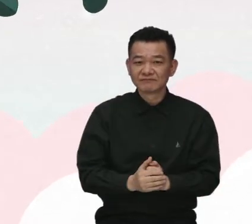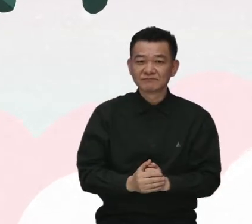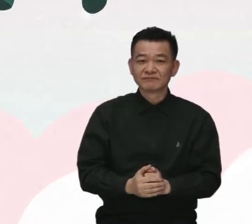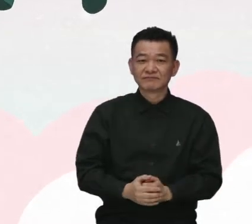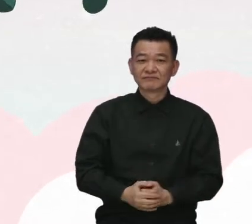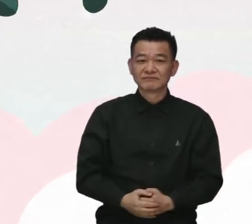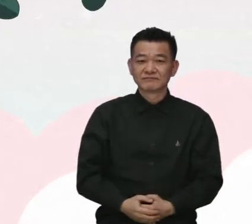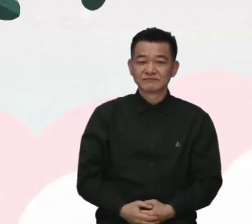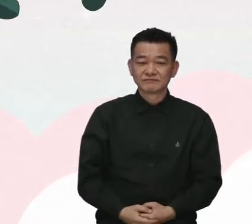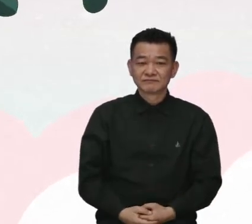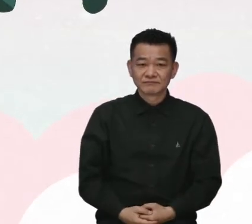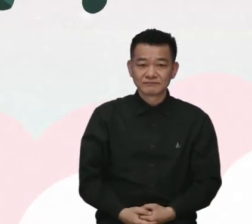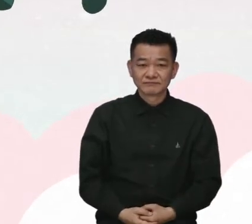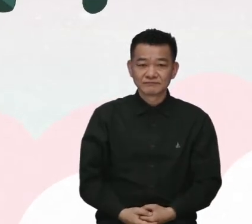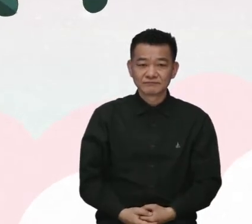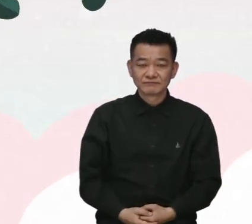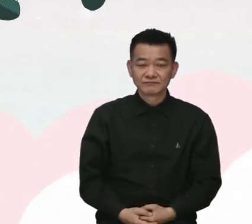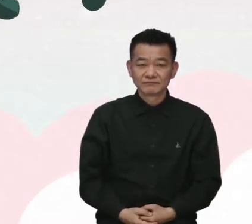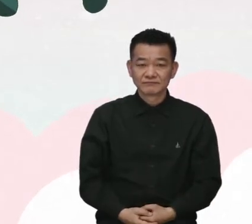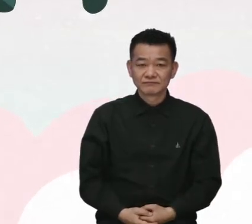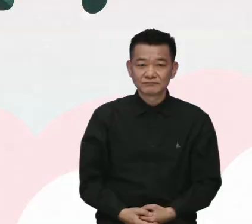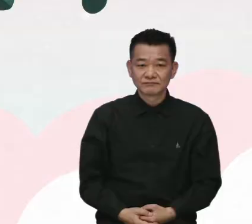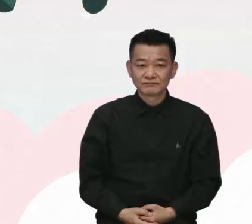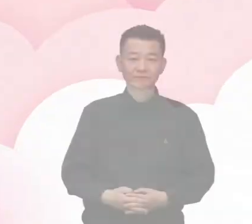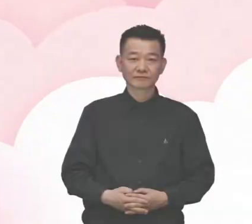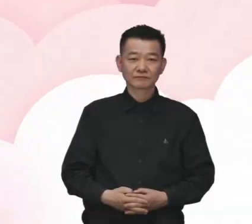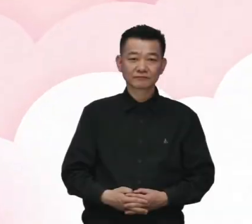with Disabilities.